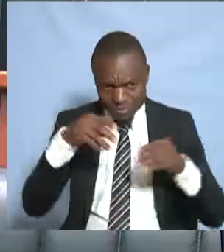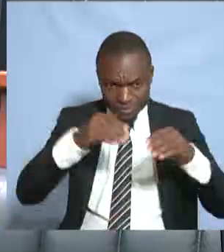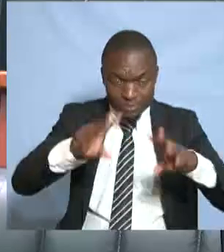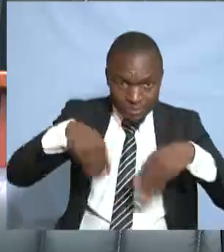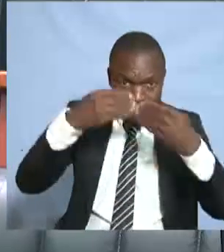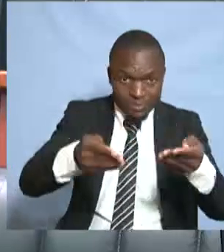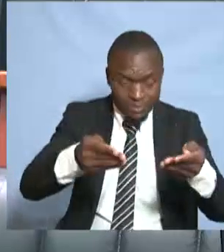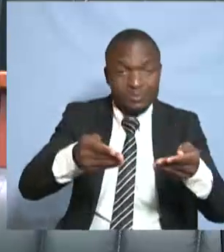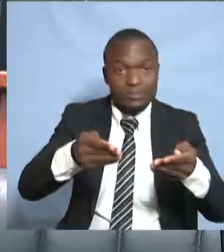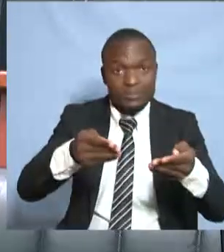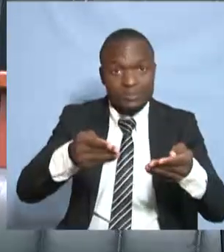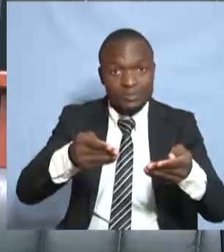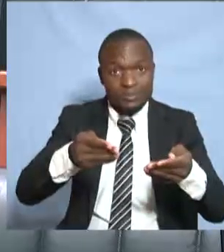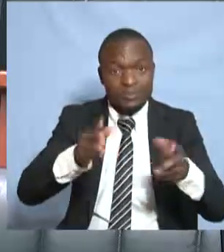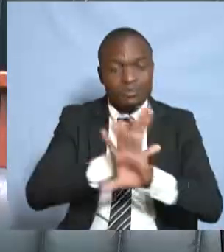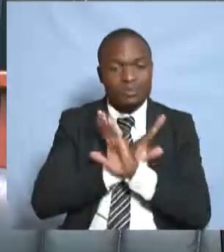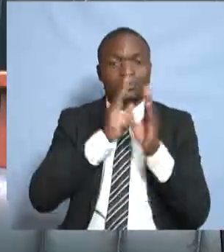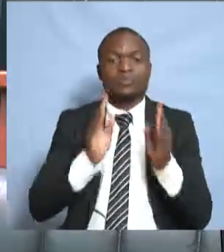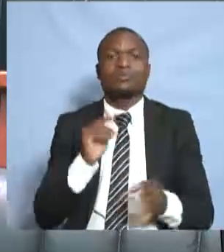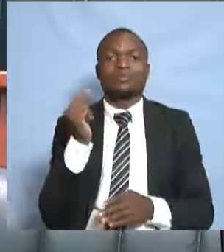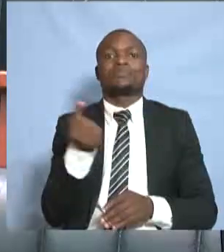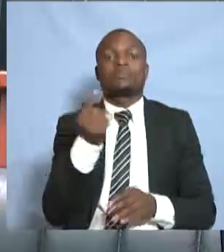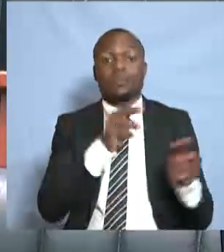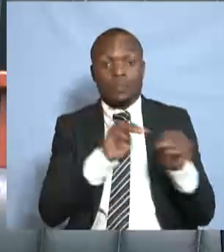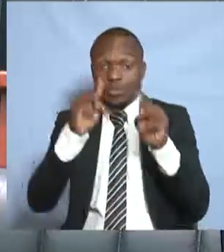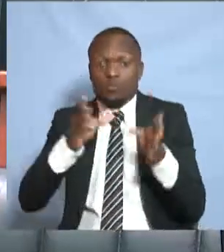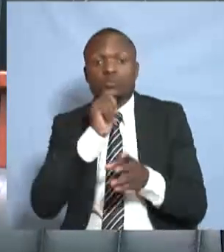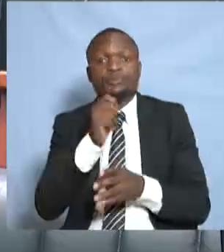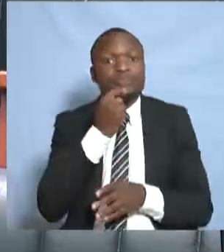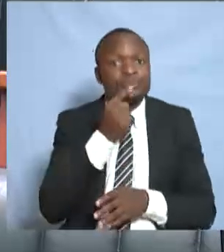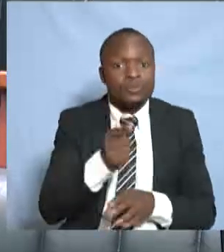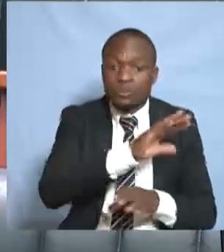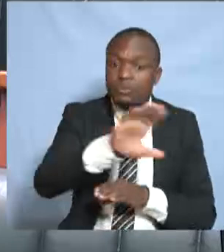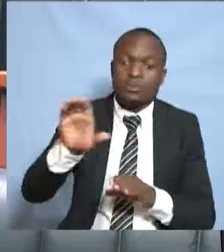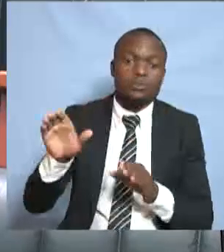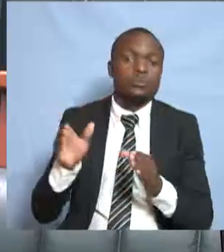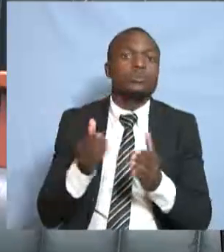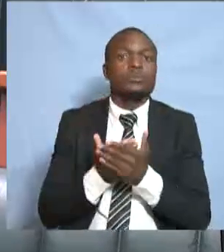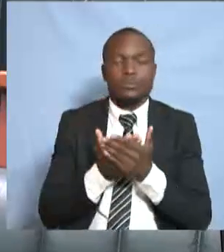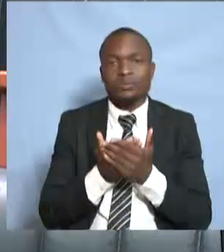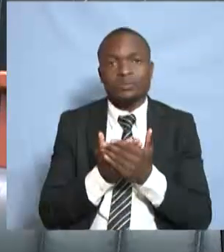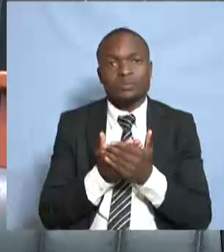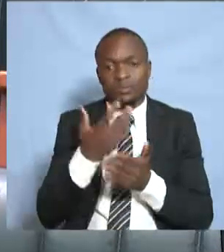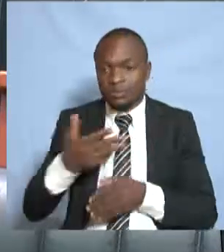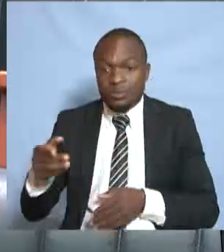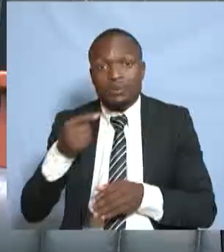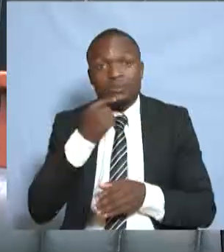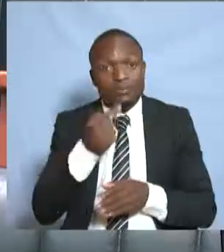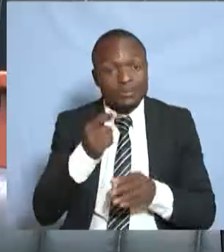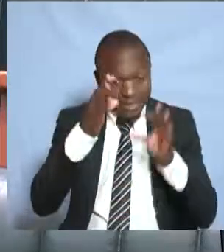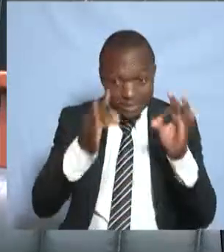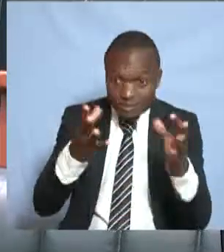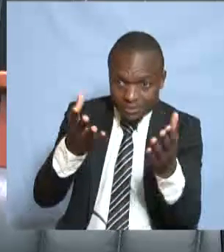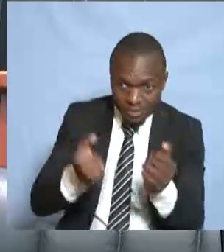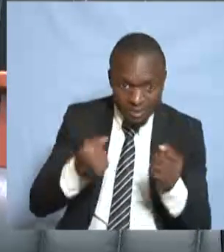the consideration to Zambians only? The mover is not saying all the provisions should be for Zambians. He's simply saying if you